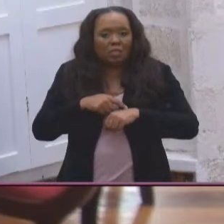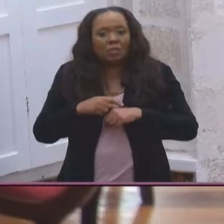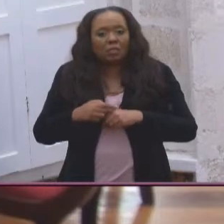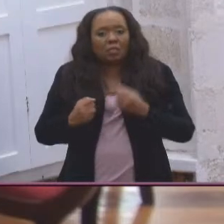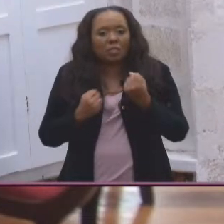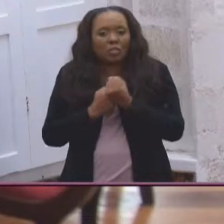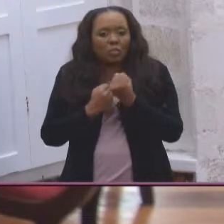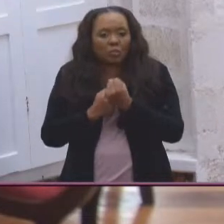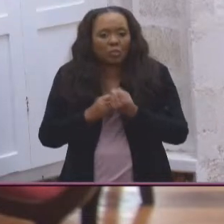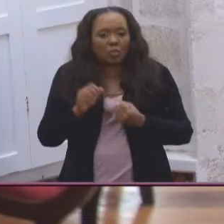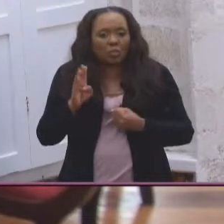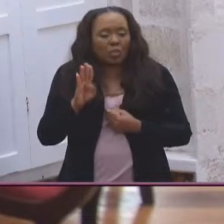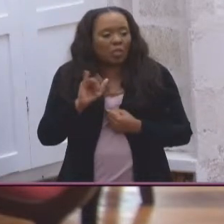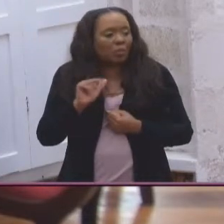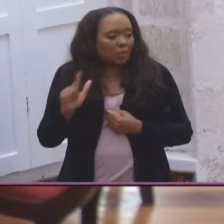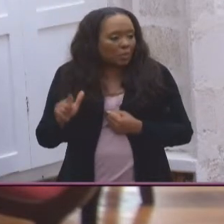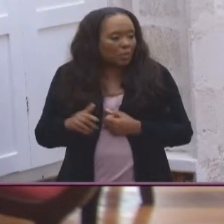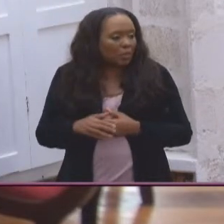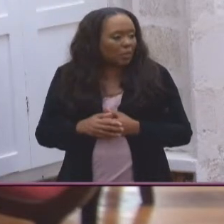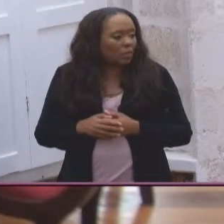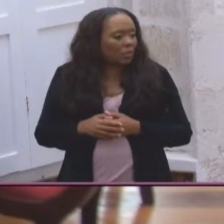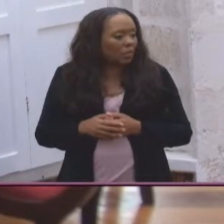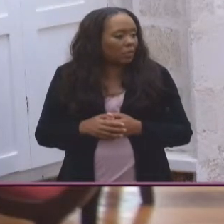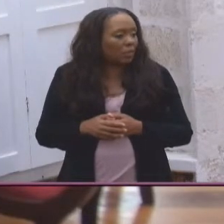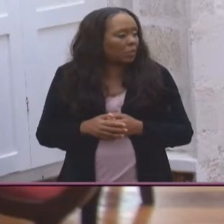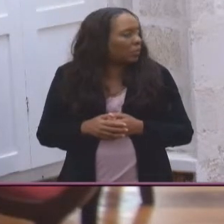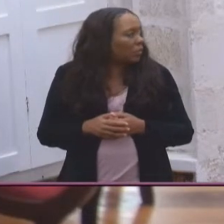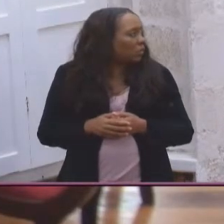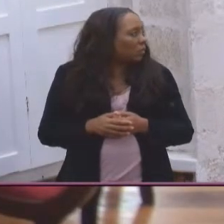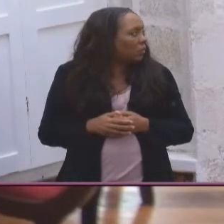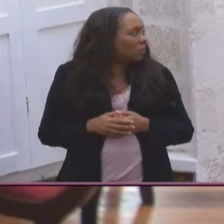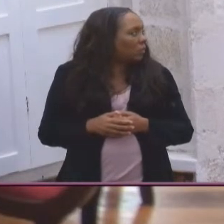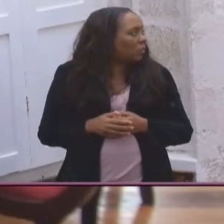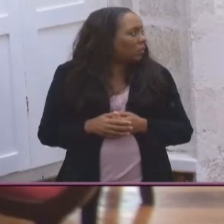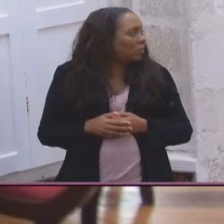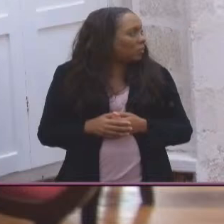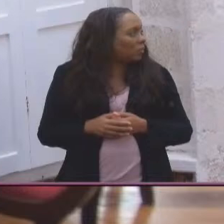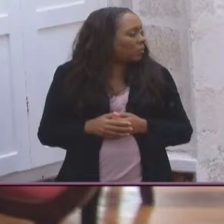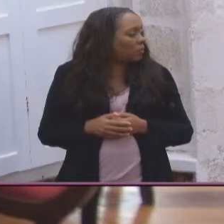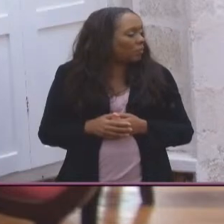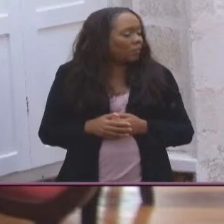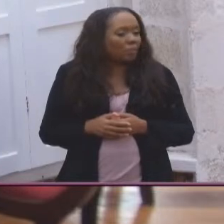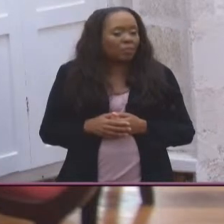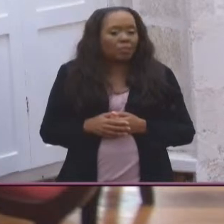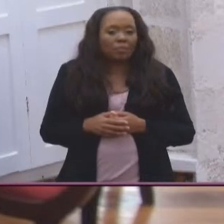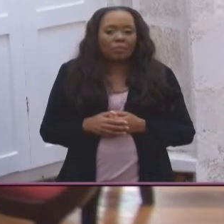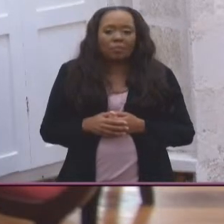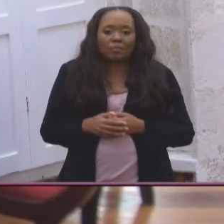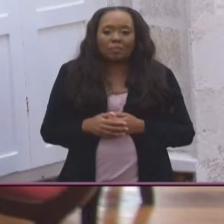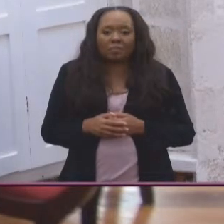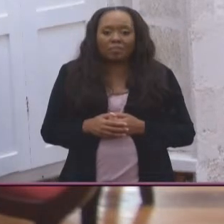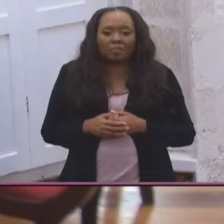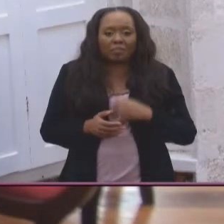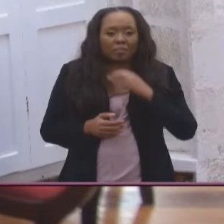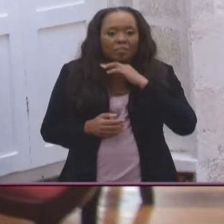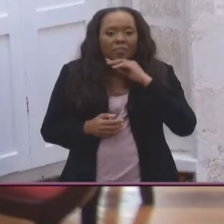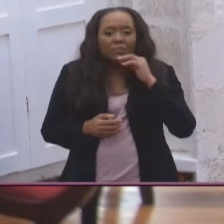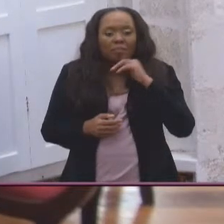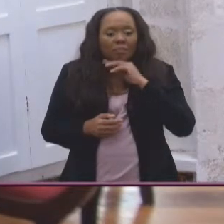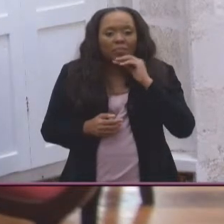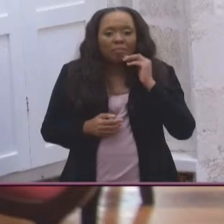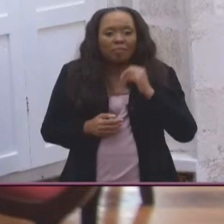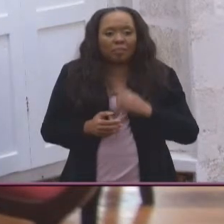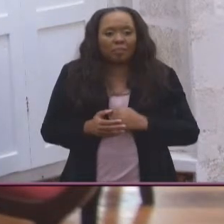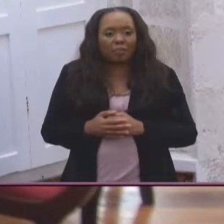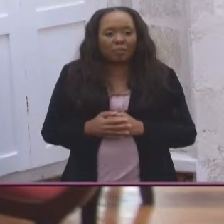to a number of issues with respect to the cleanliness, not just of the country, but in particular